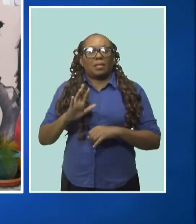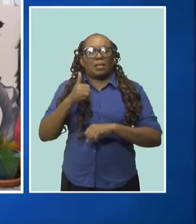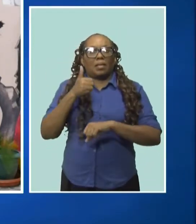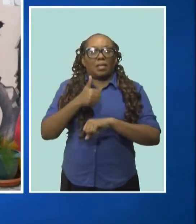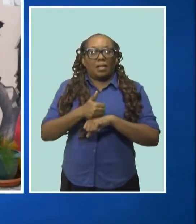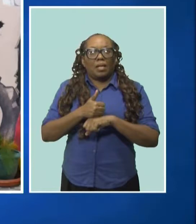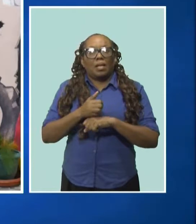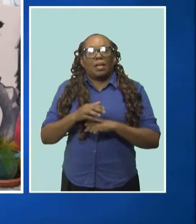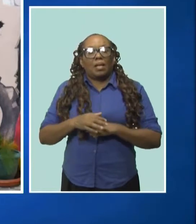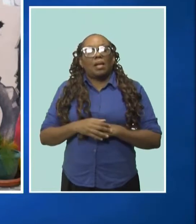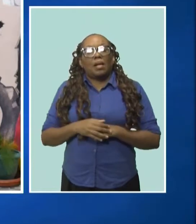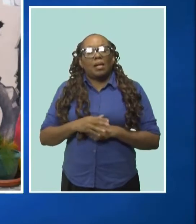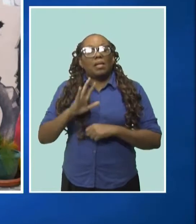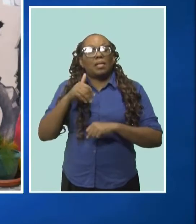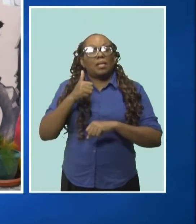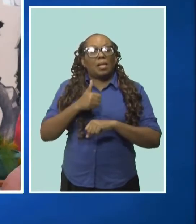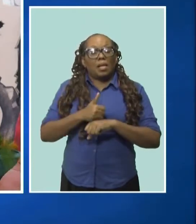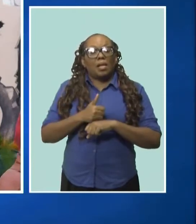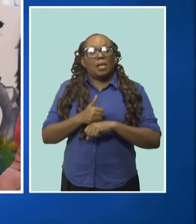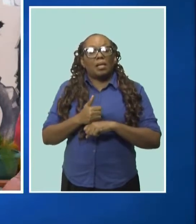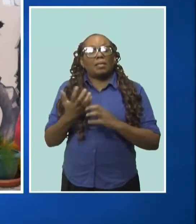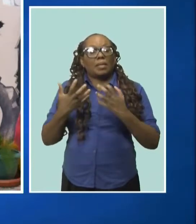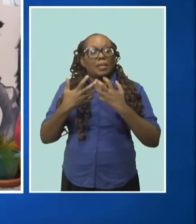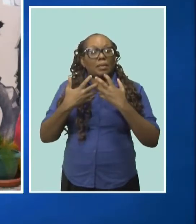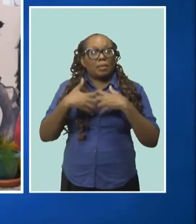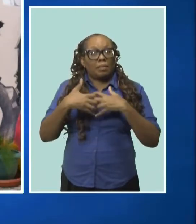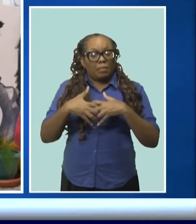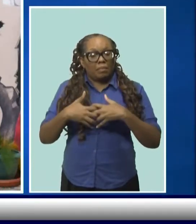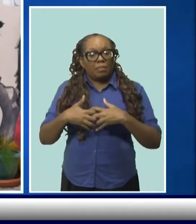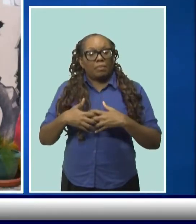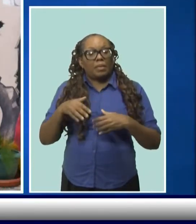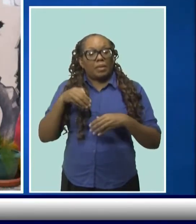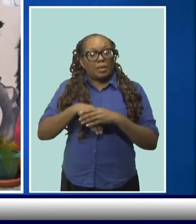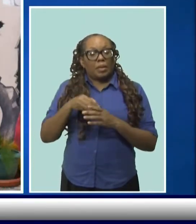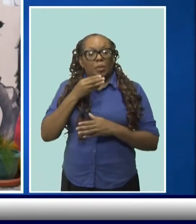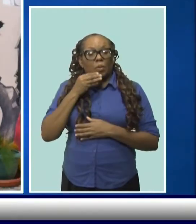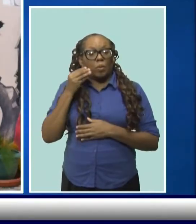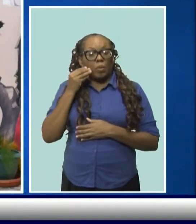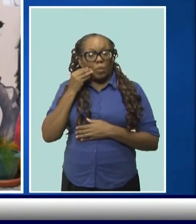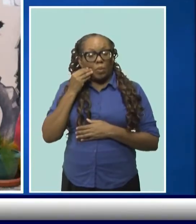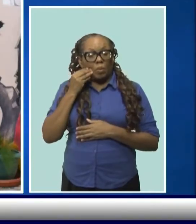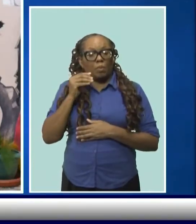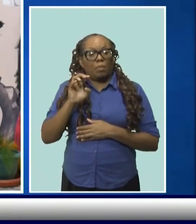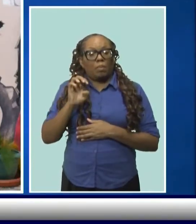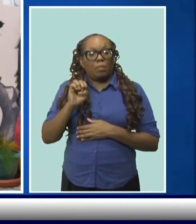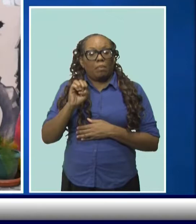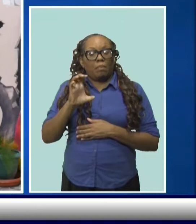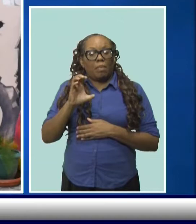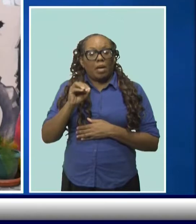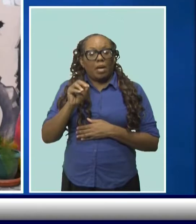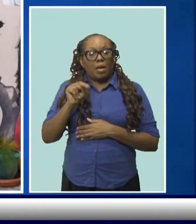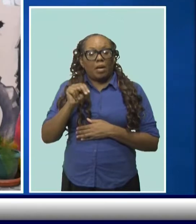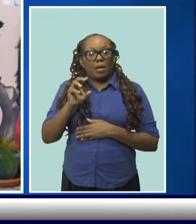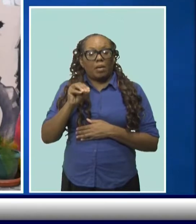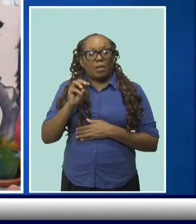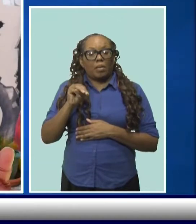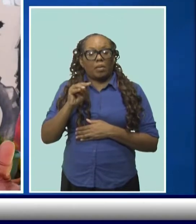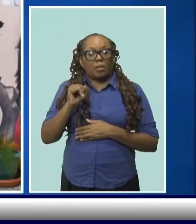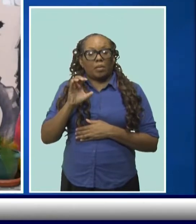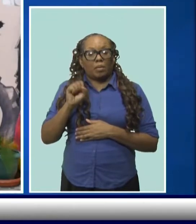stove that it comes with in the home economics, one of the home economics lab, and it will be able to